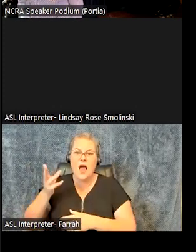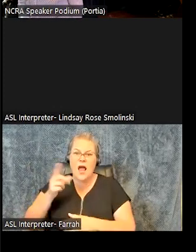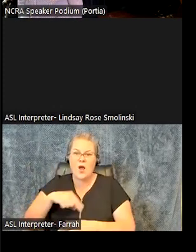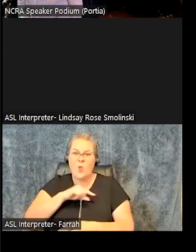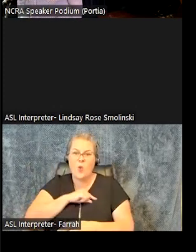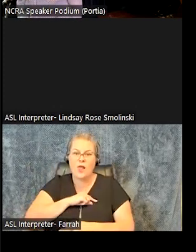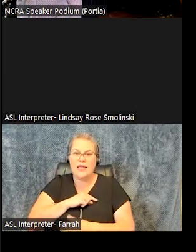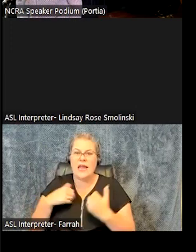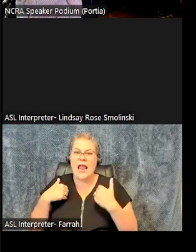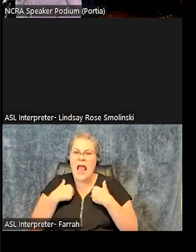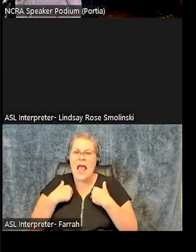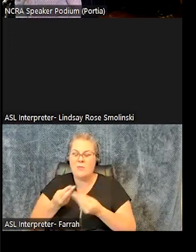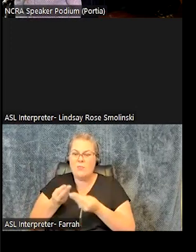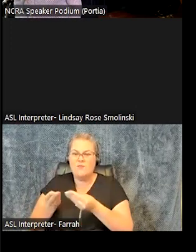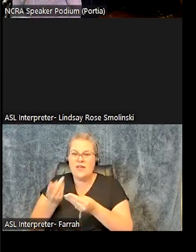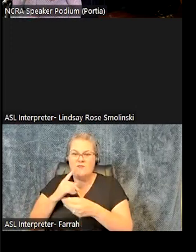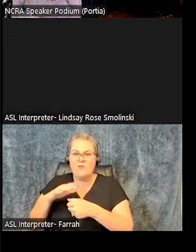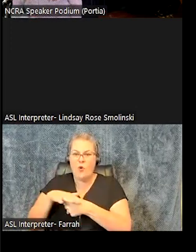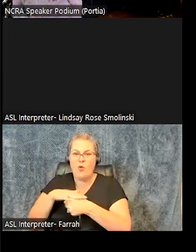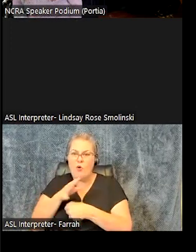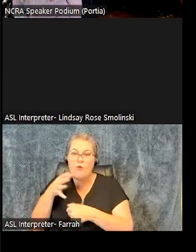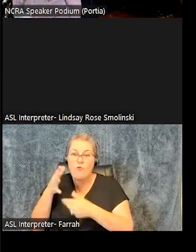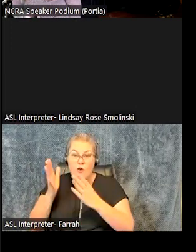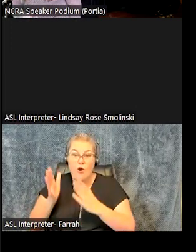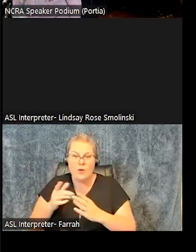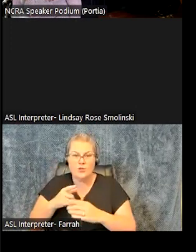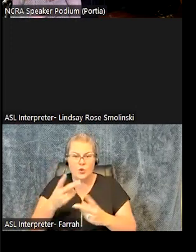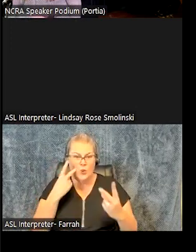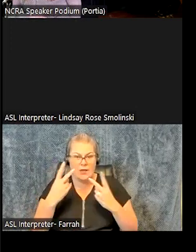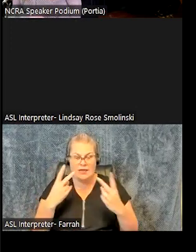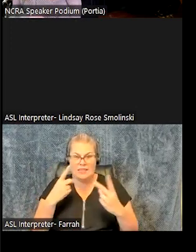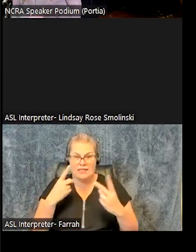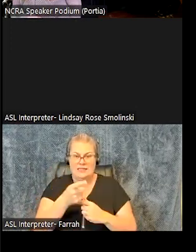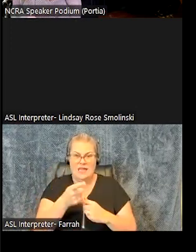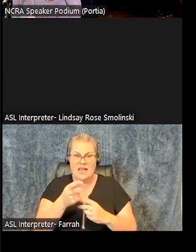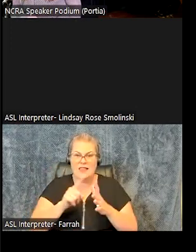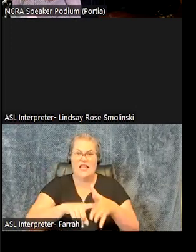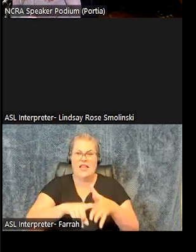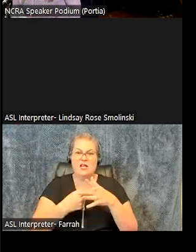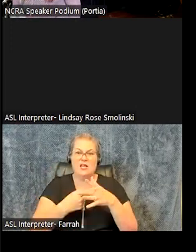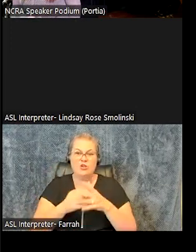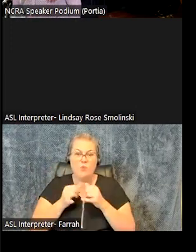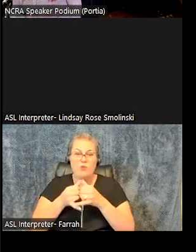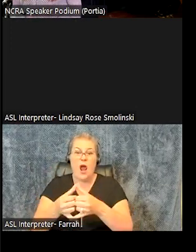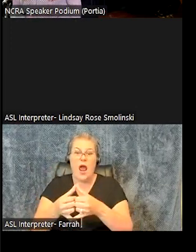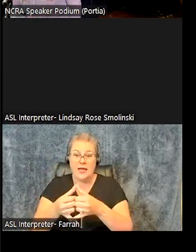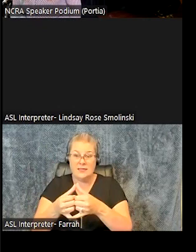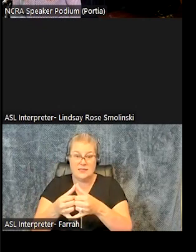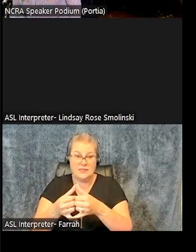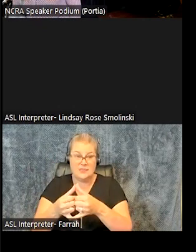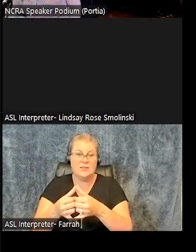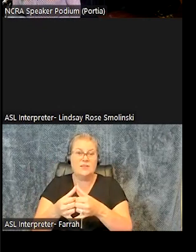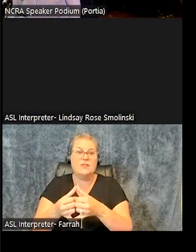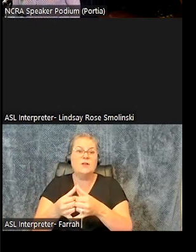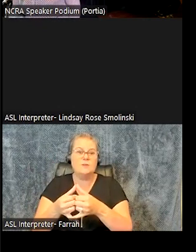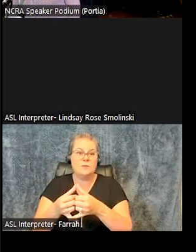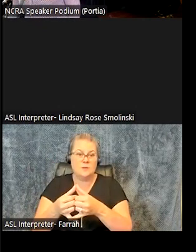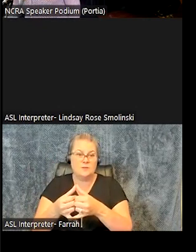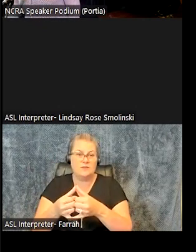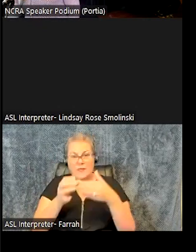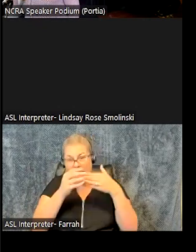feed for local farmers. And you can see that the initial prize from the reverse pitch competition led